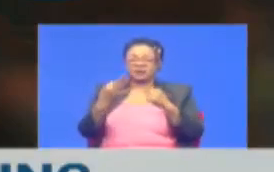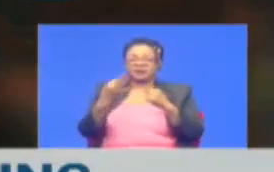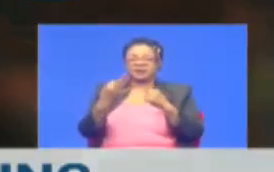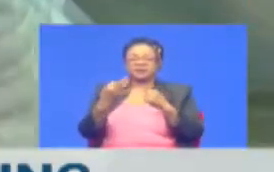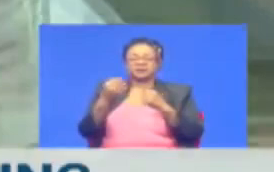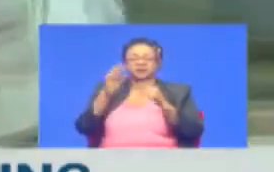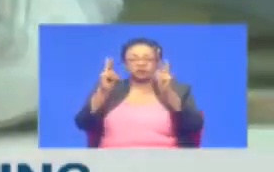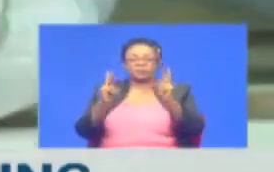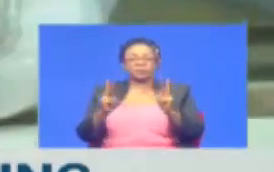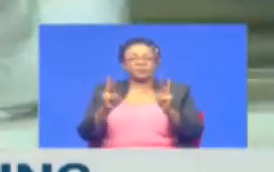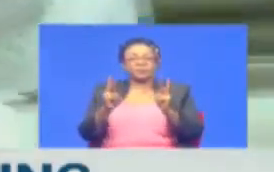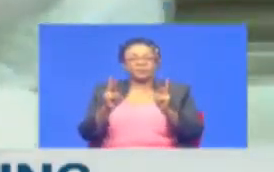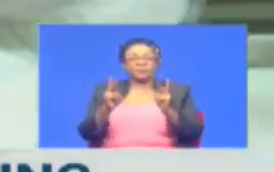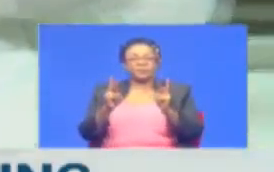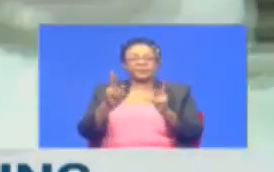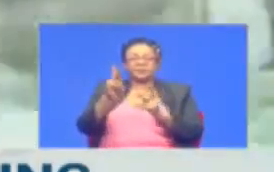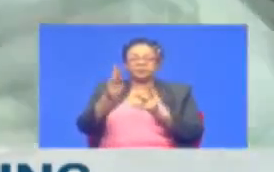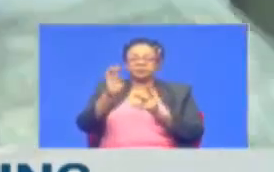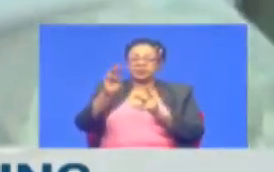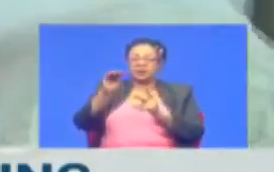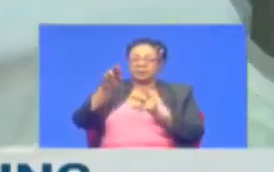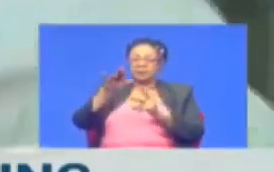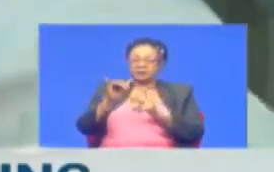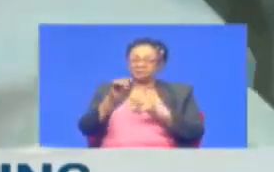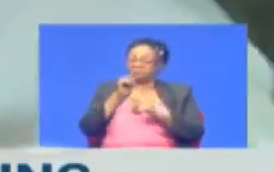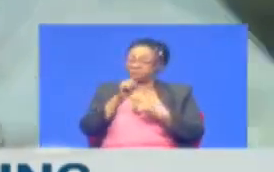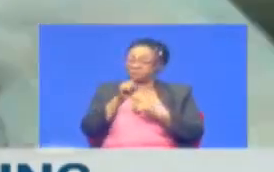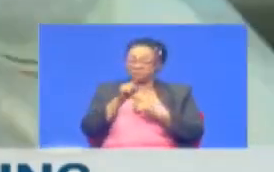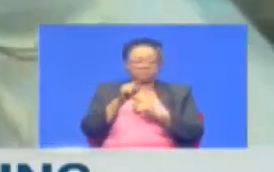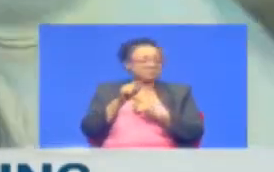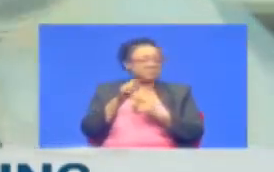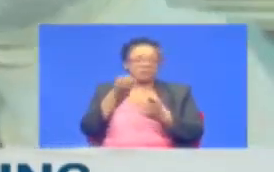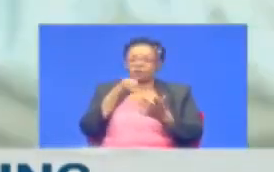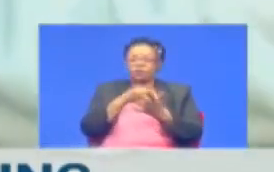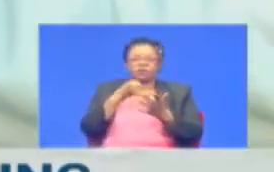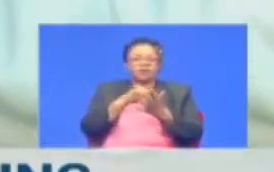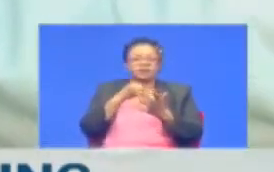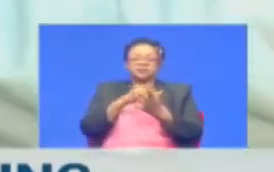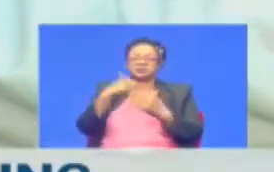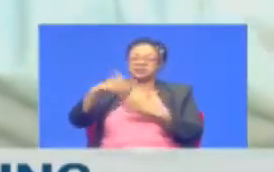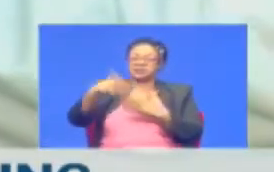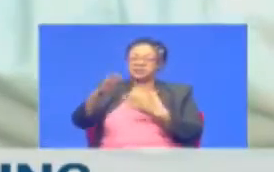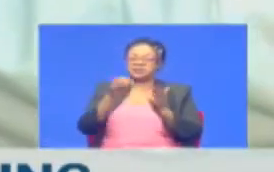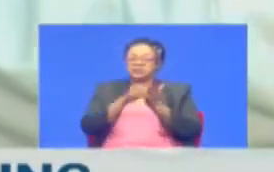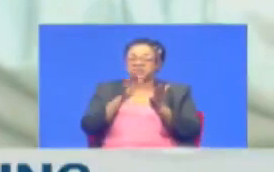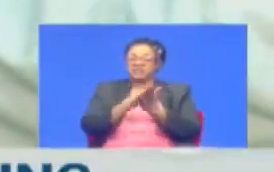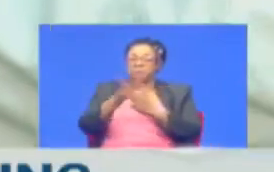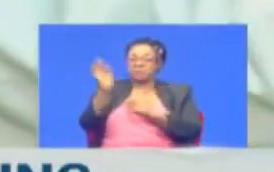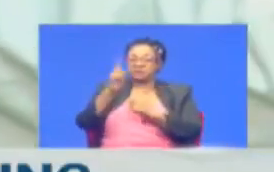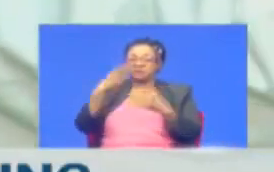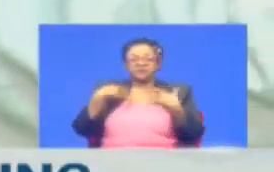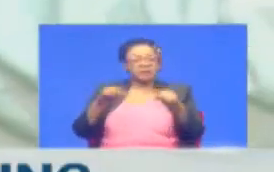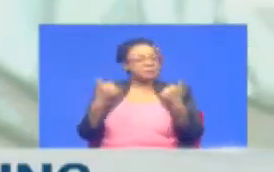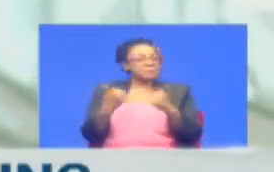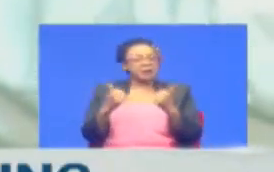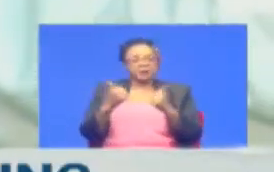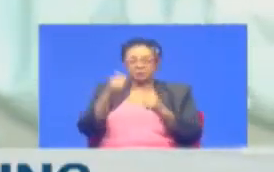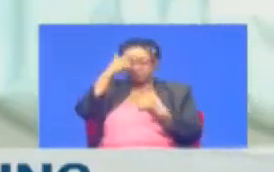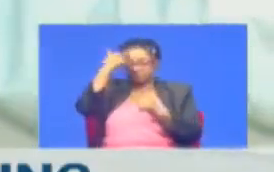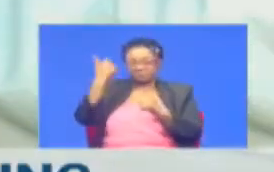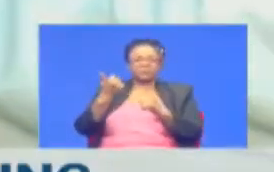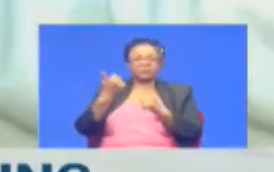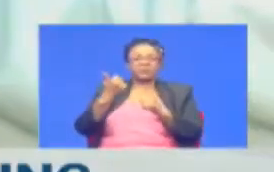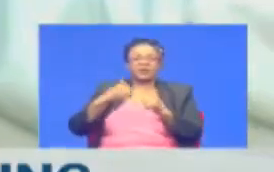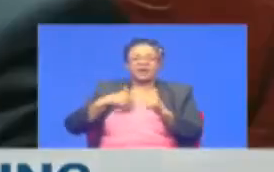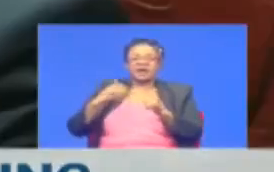Kisumu. Camry's data, however, is not included in the daily data from the Ministry of Health due to the absence of